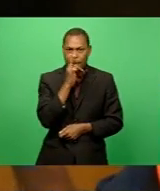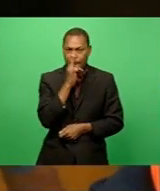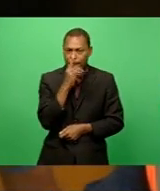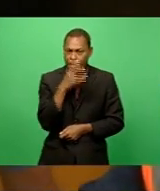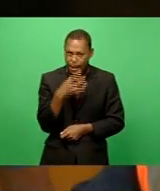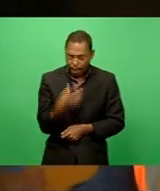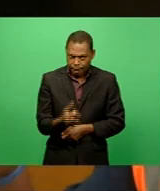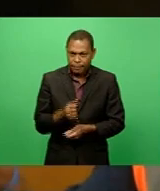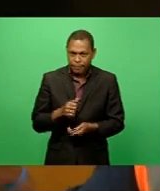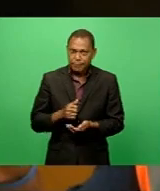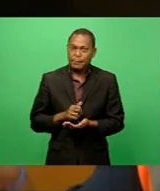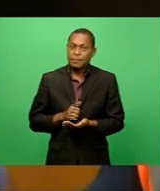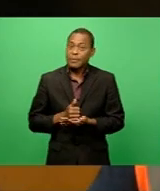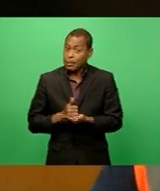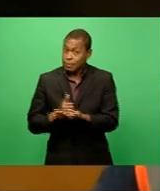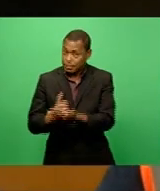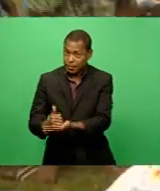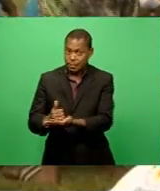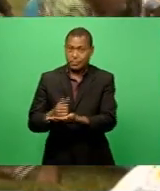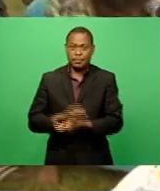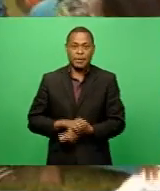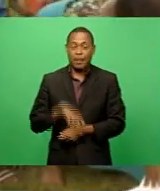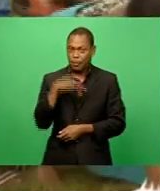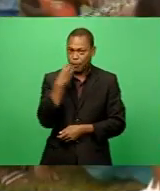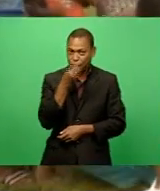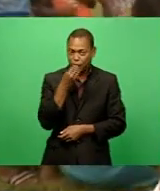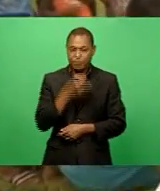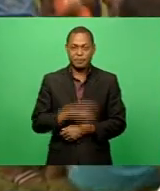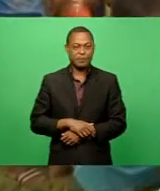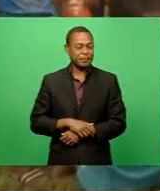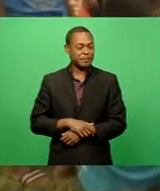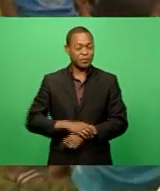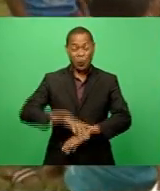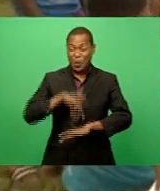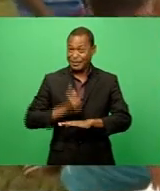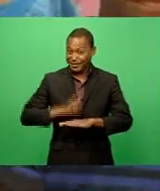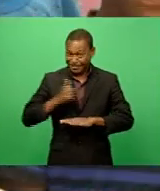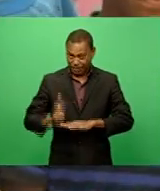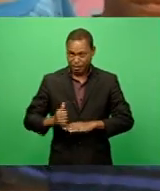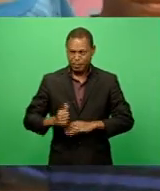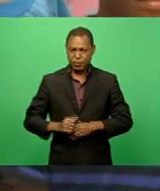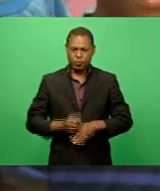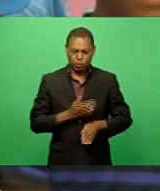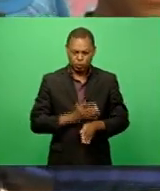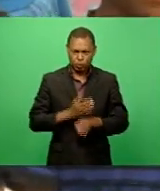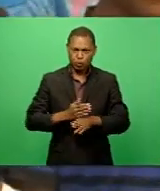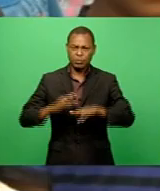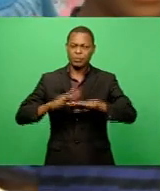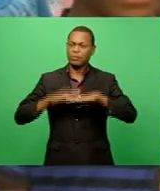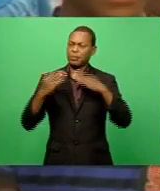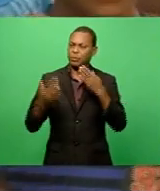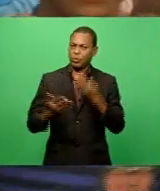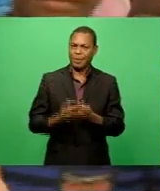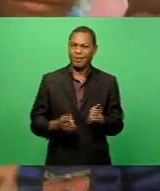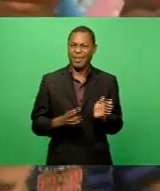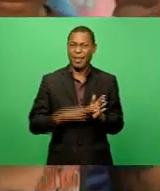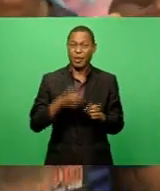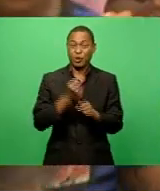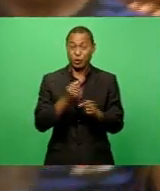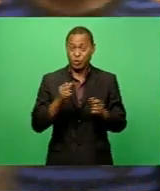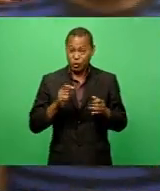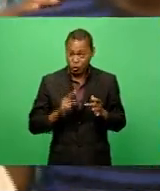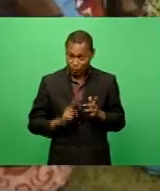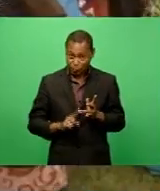the intention for that food is food for good. The government, in coordination with NGOs and civil societies, is hoping to assist all